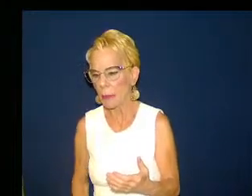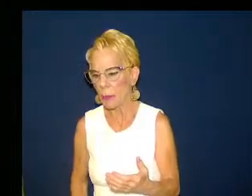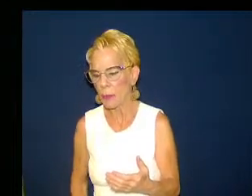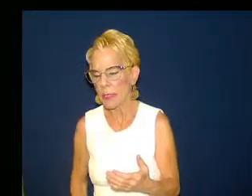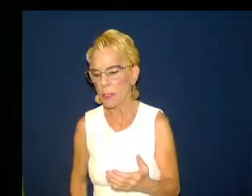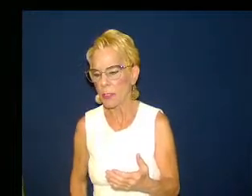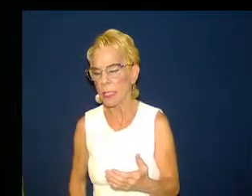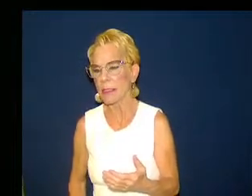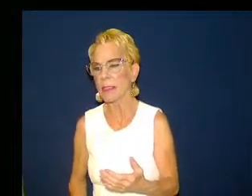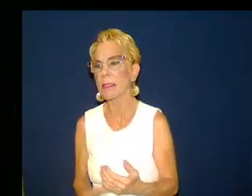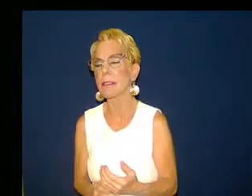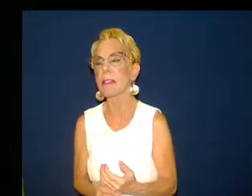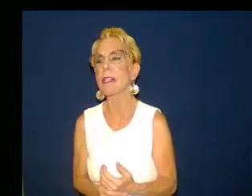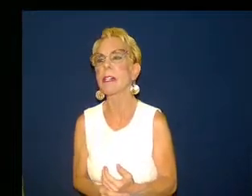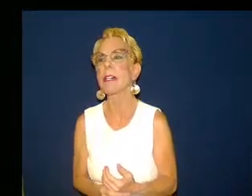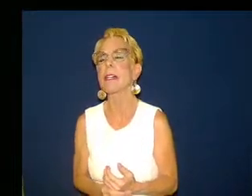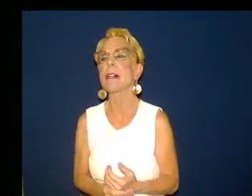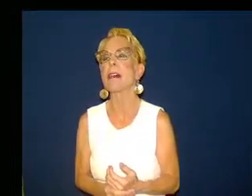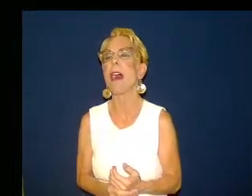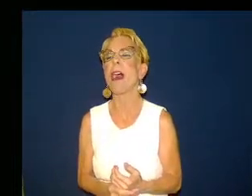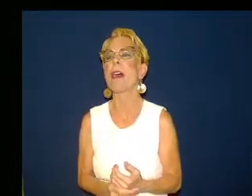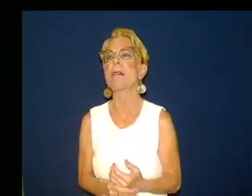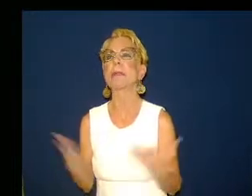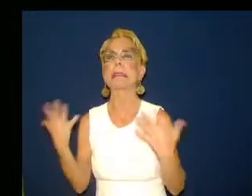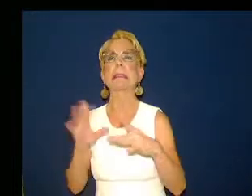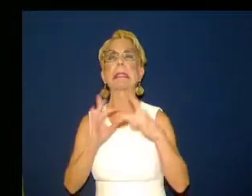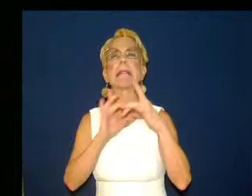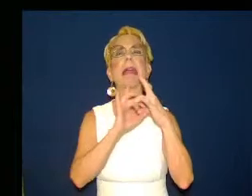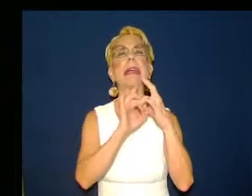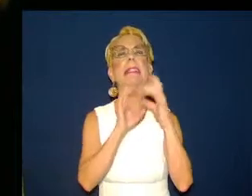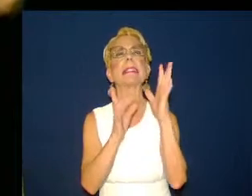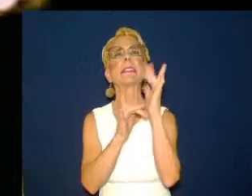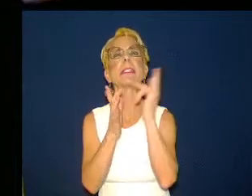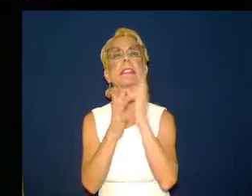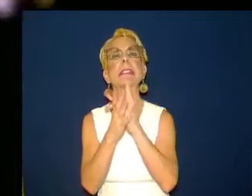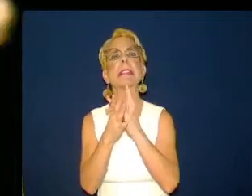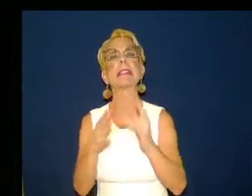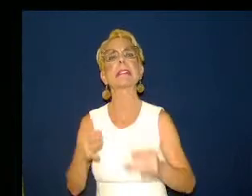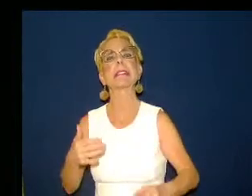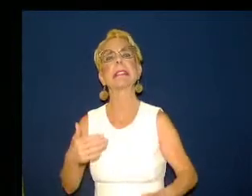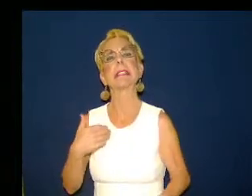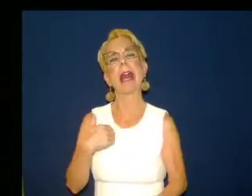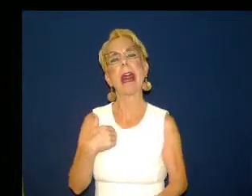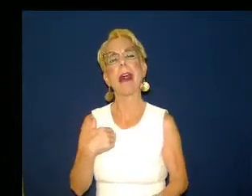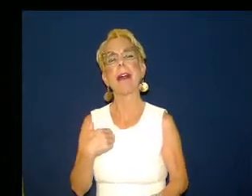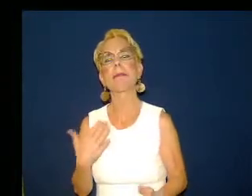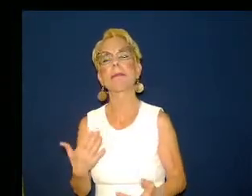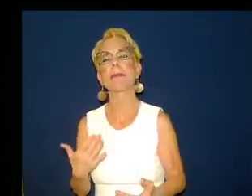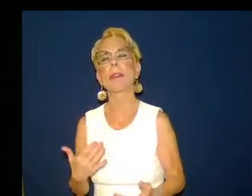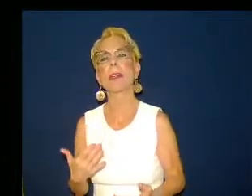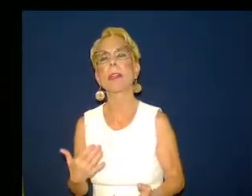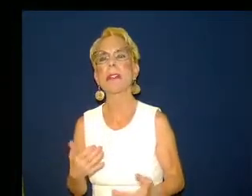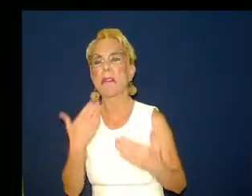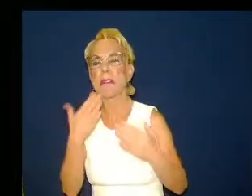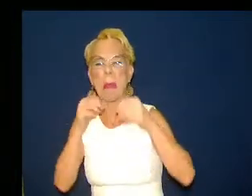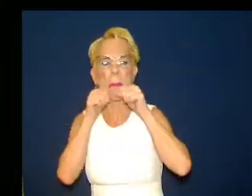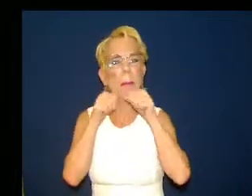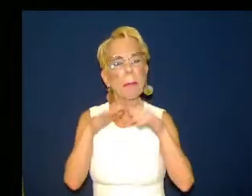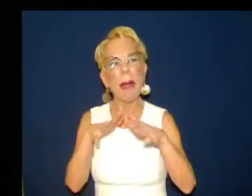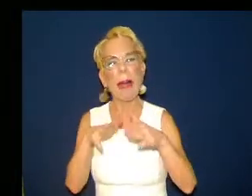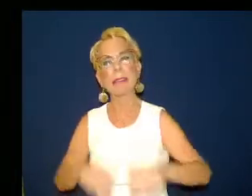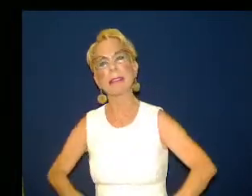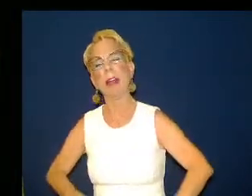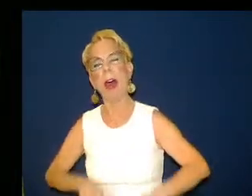this world if we are totally committed to Him. And I wonder how many Christians are sitting here this morning that, you know, you might be saying, you know